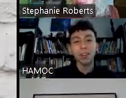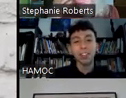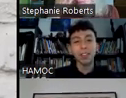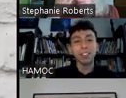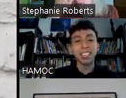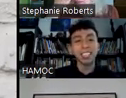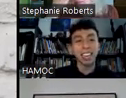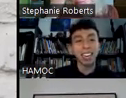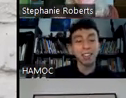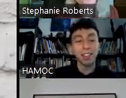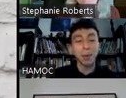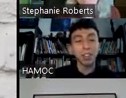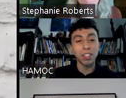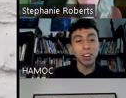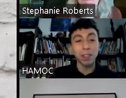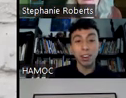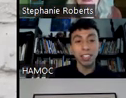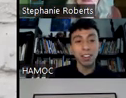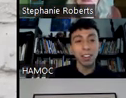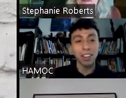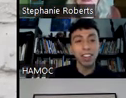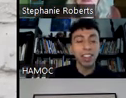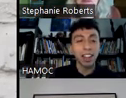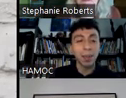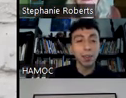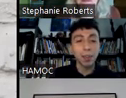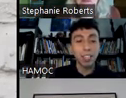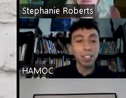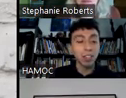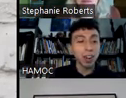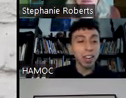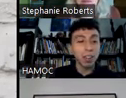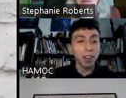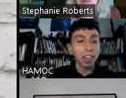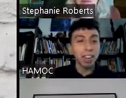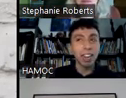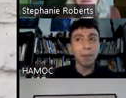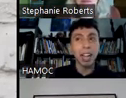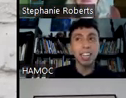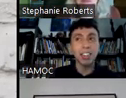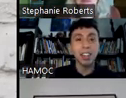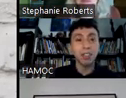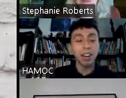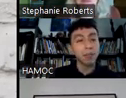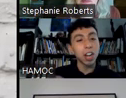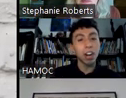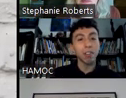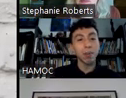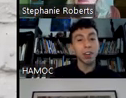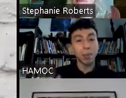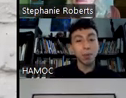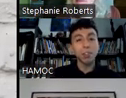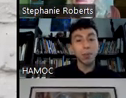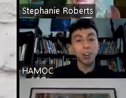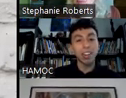all of these emotions that we've seen today kind of in the portraits are very subtle. So this looks great, you know, and I'm glad to hear that you do kind of